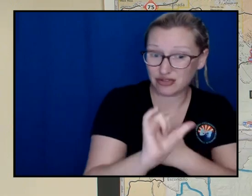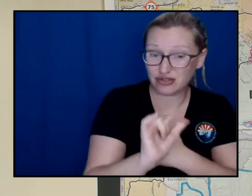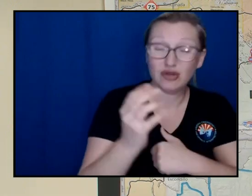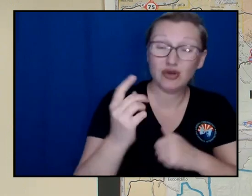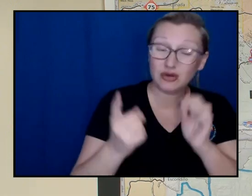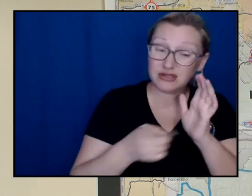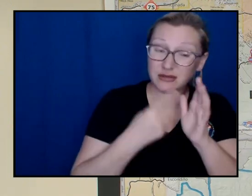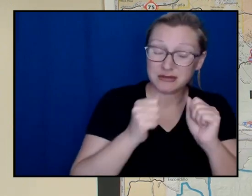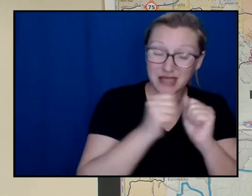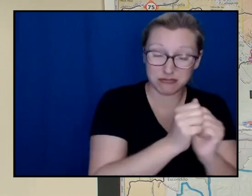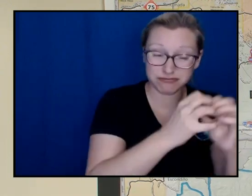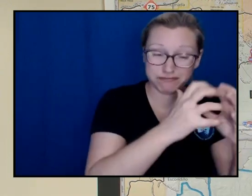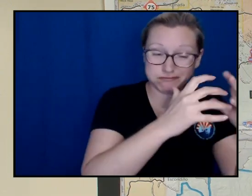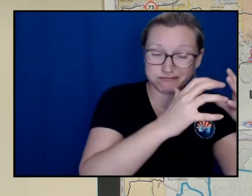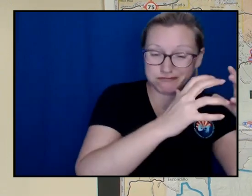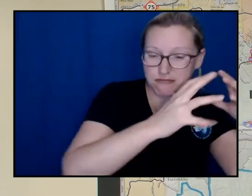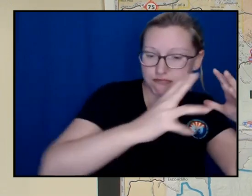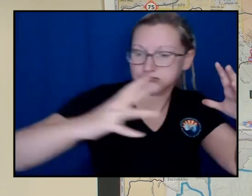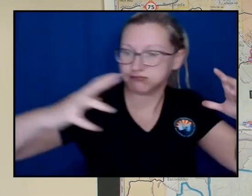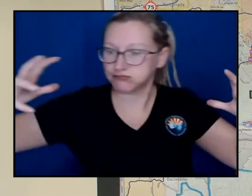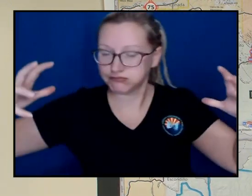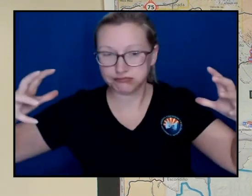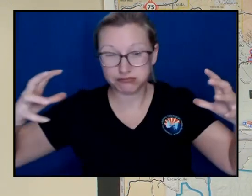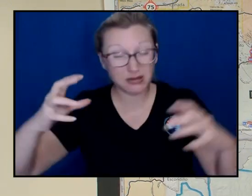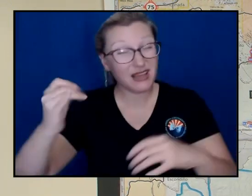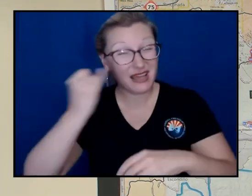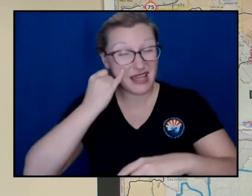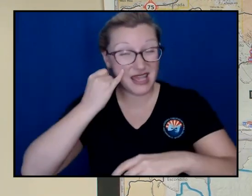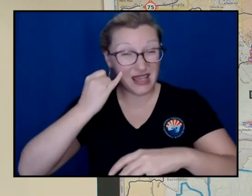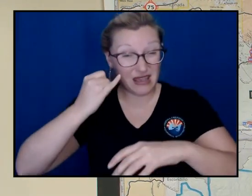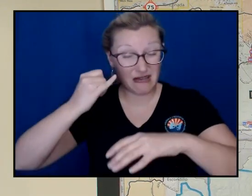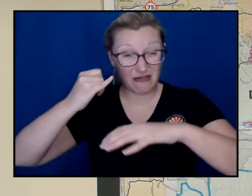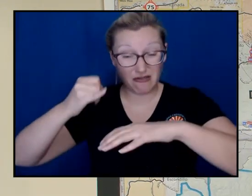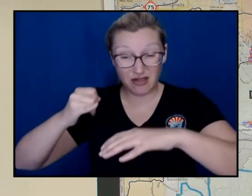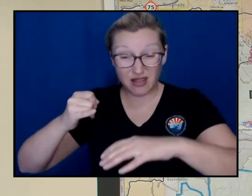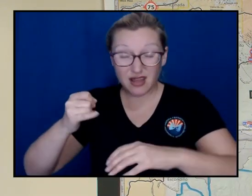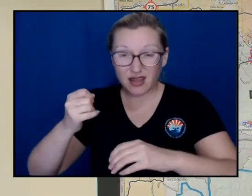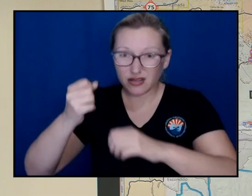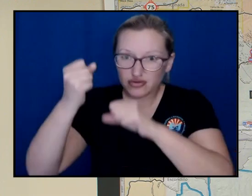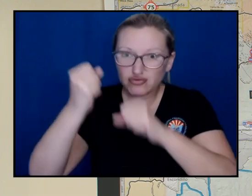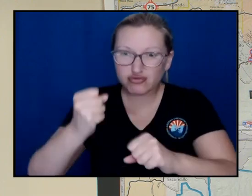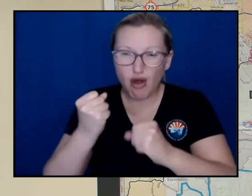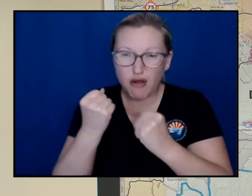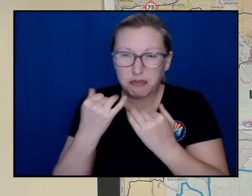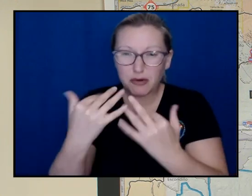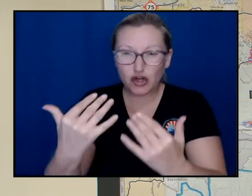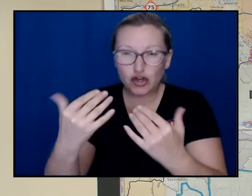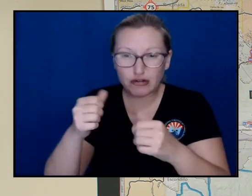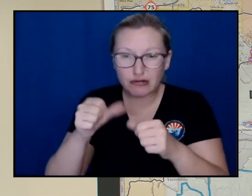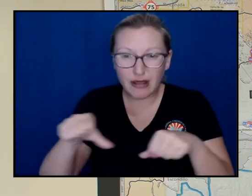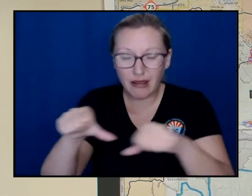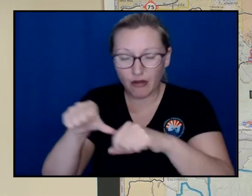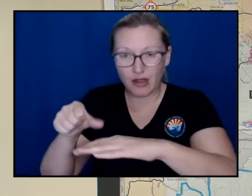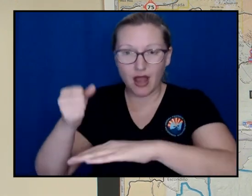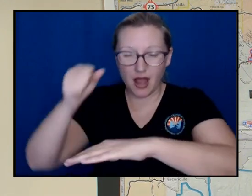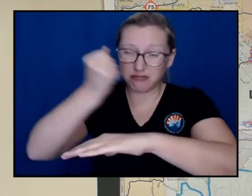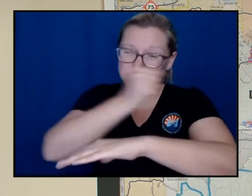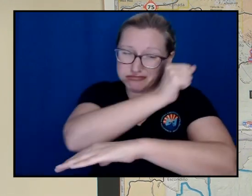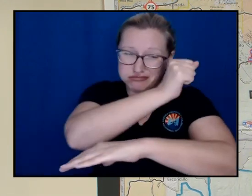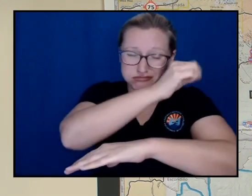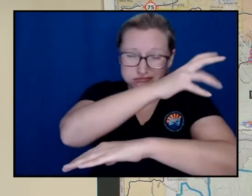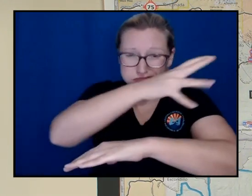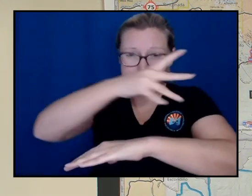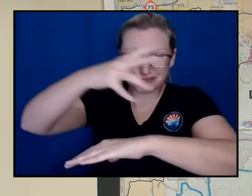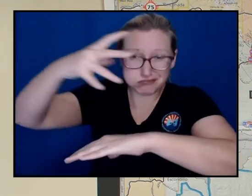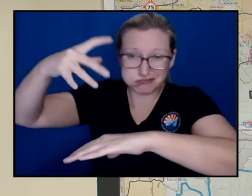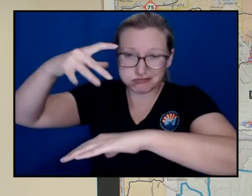moderate to high burn severity areas, that's still going to be a risk for flash flooding as we go into the